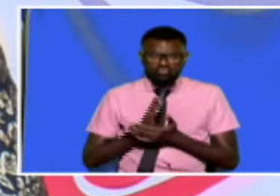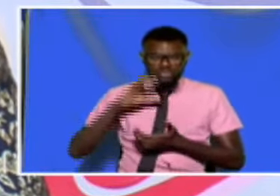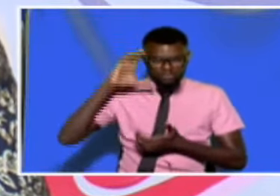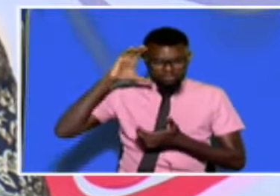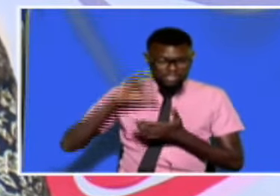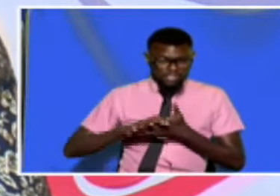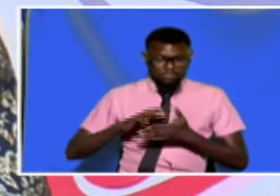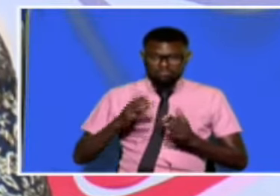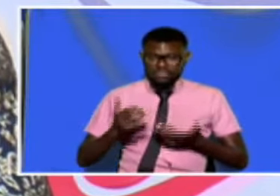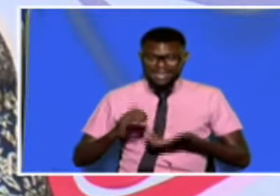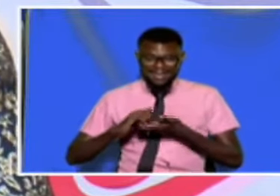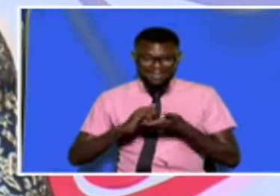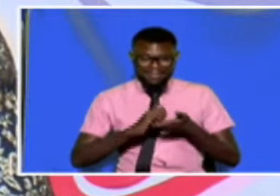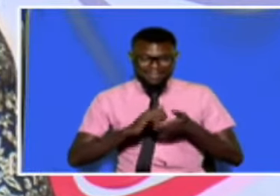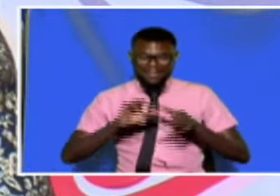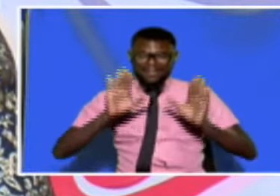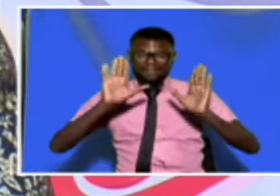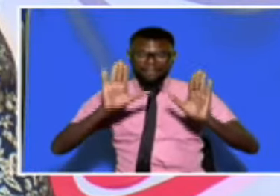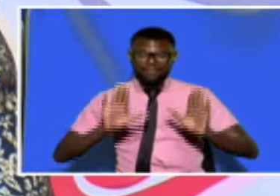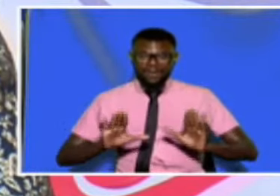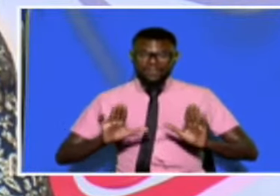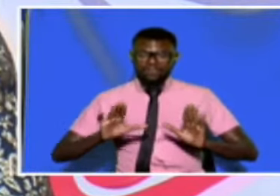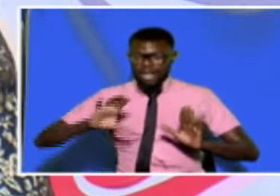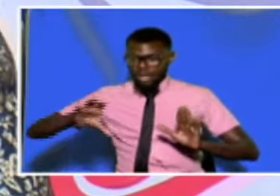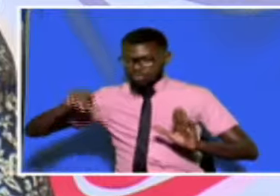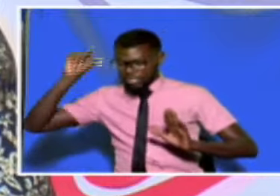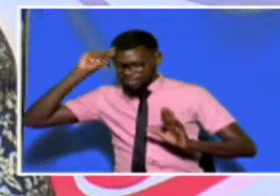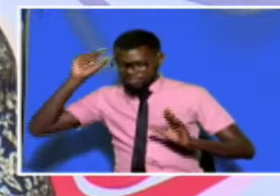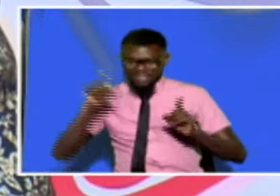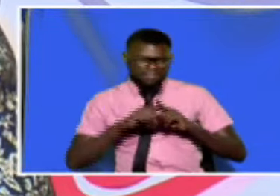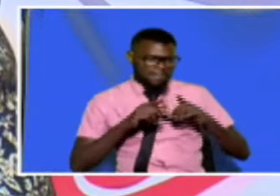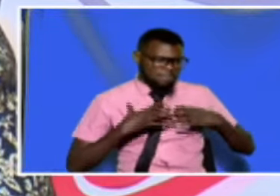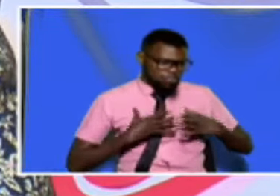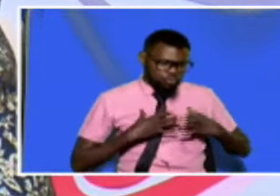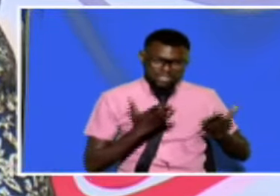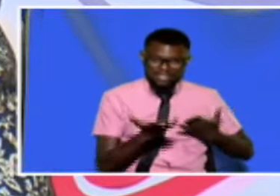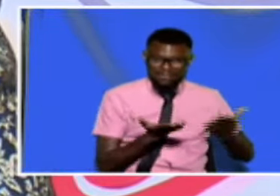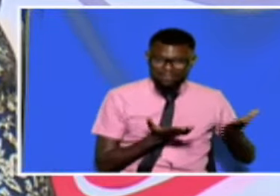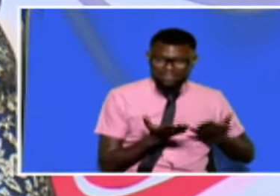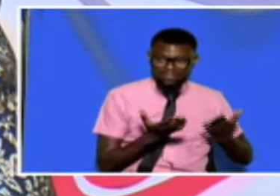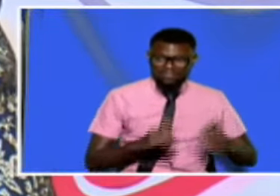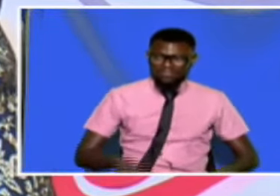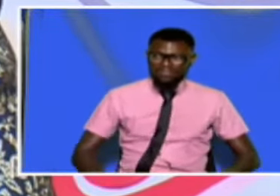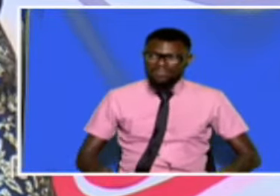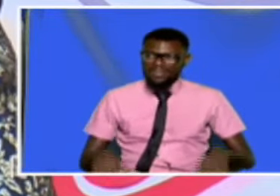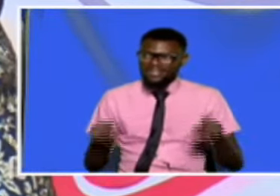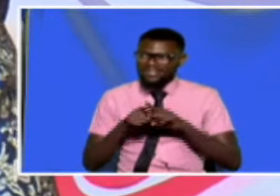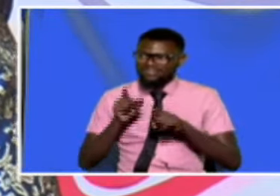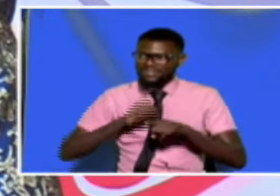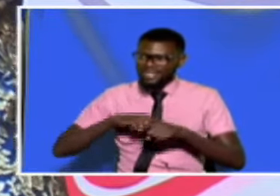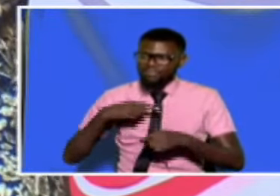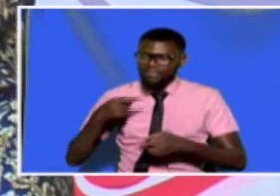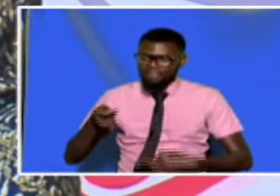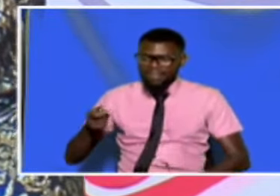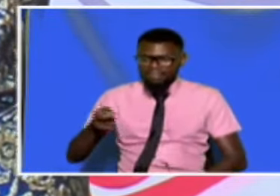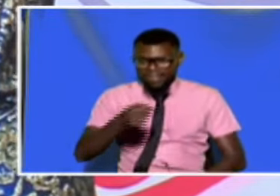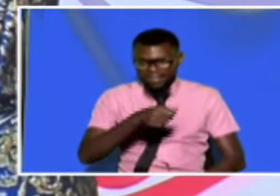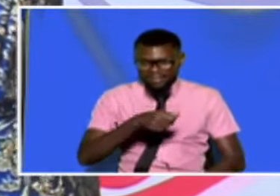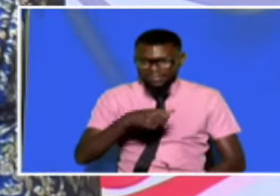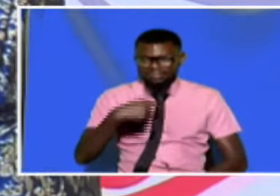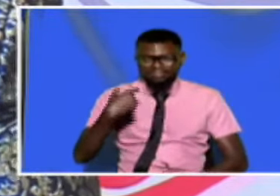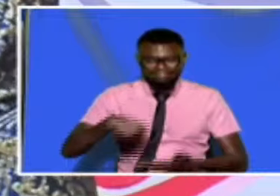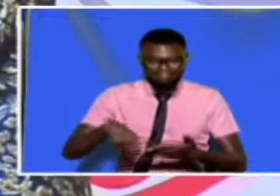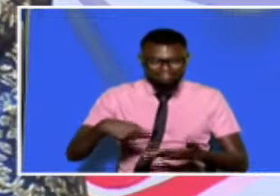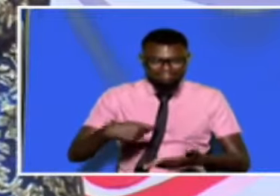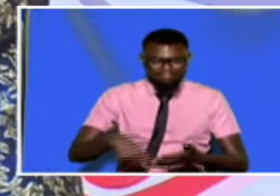engagement between county governments and the people they serve, particularly when levying fees and charges.